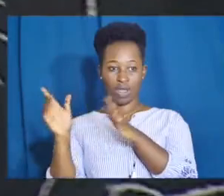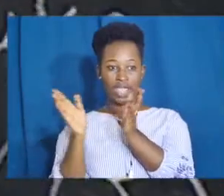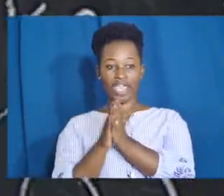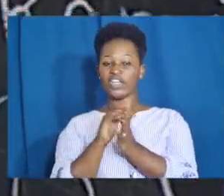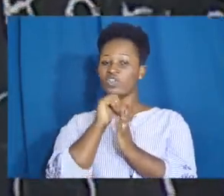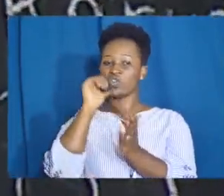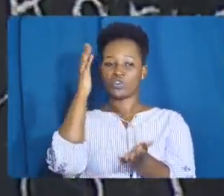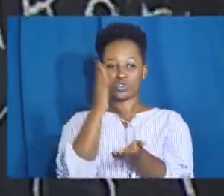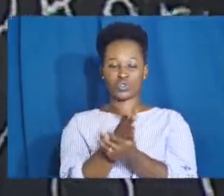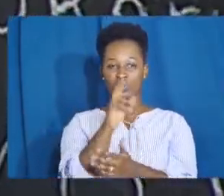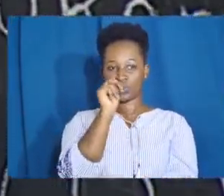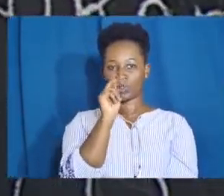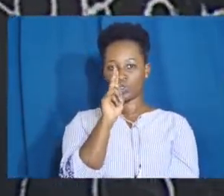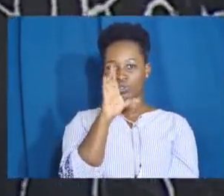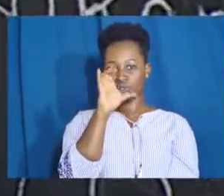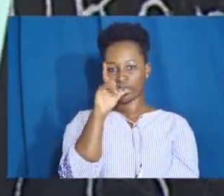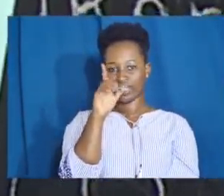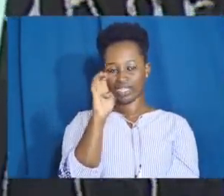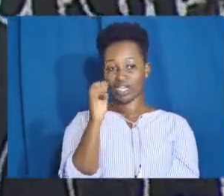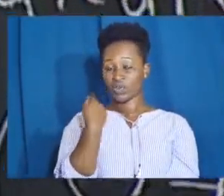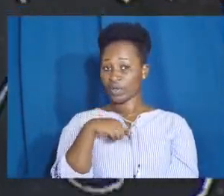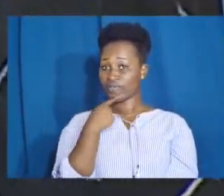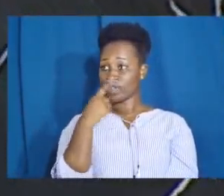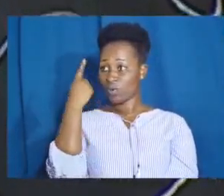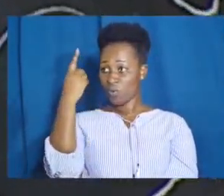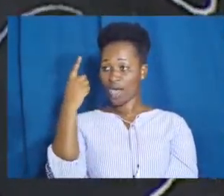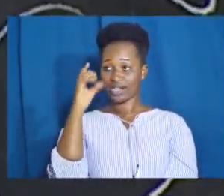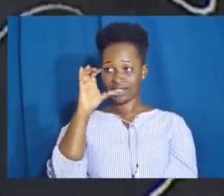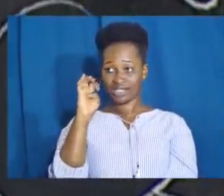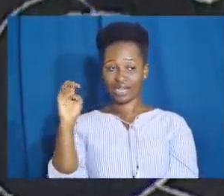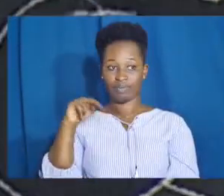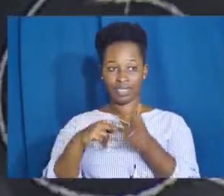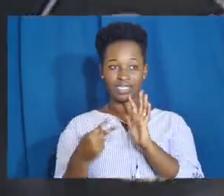we used? We said one cell means unicellular.